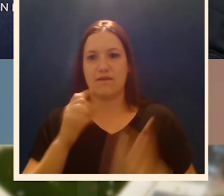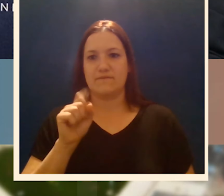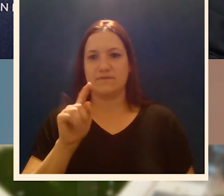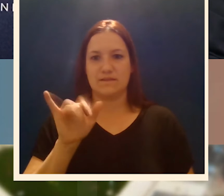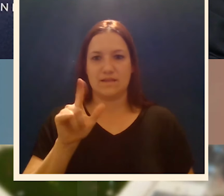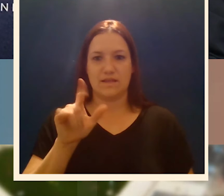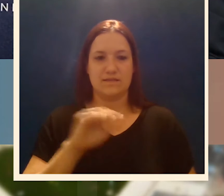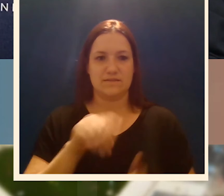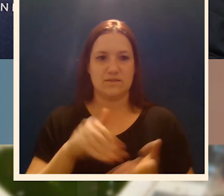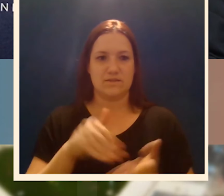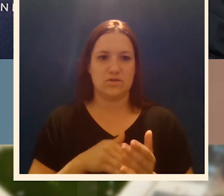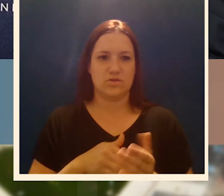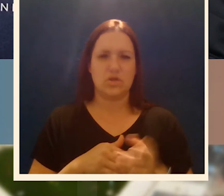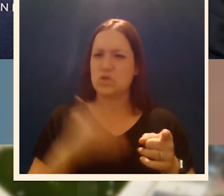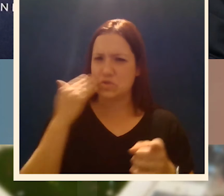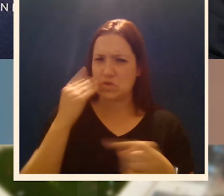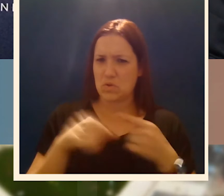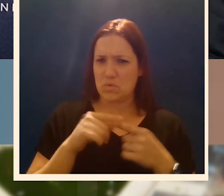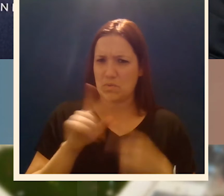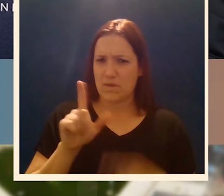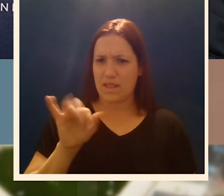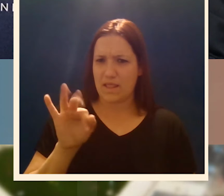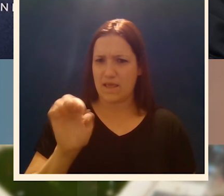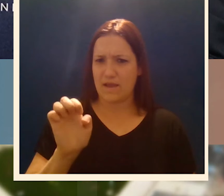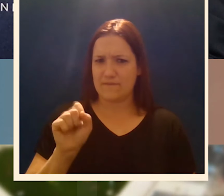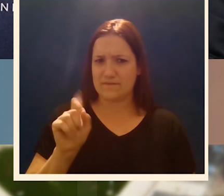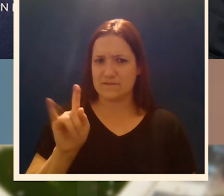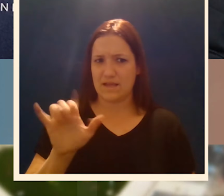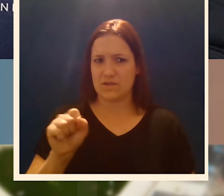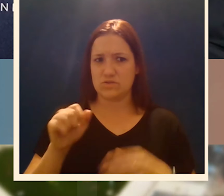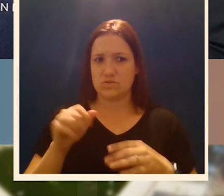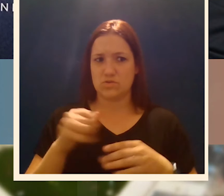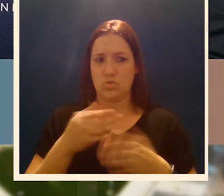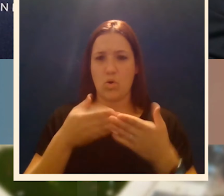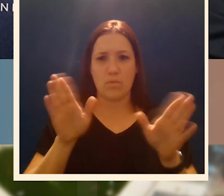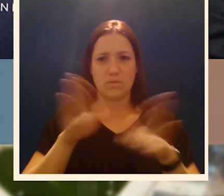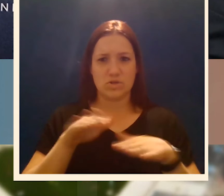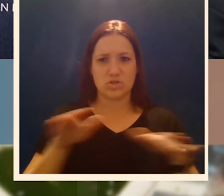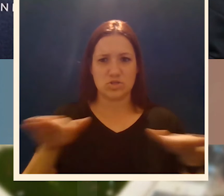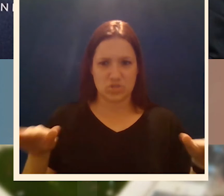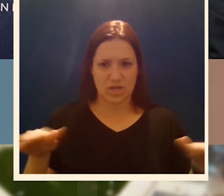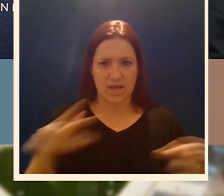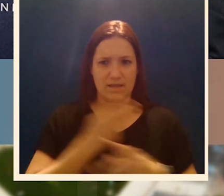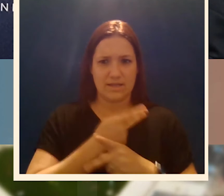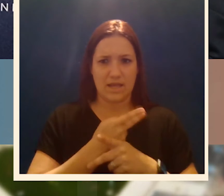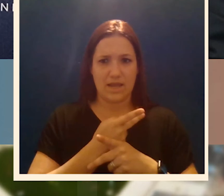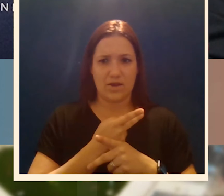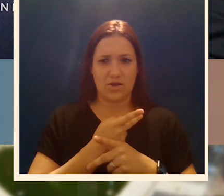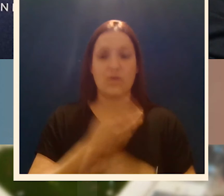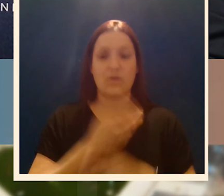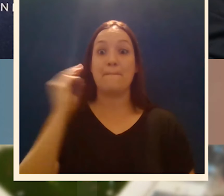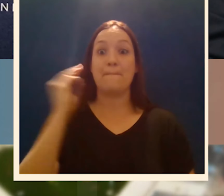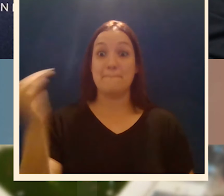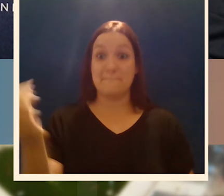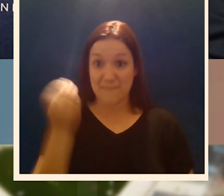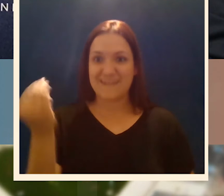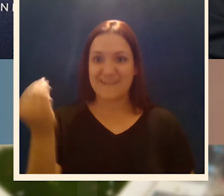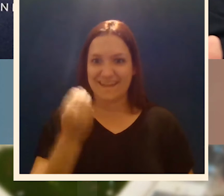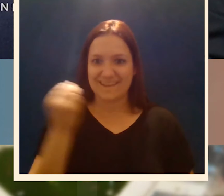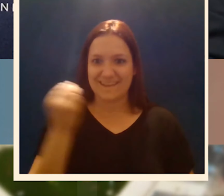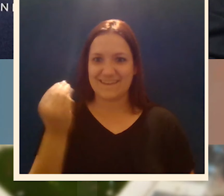press. I just learned earlier this morning that, we've been running a children's day